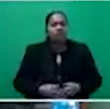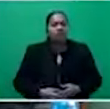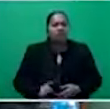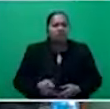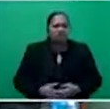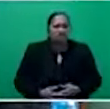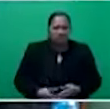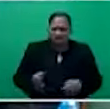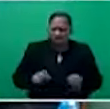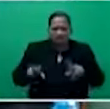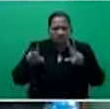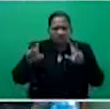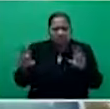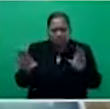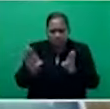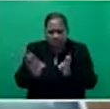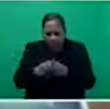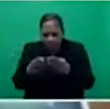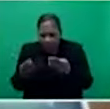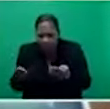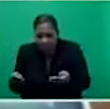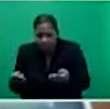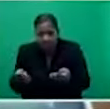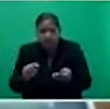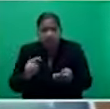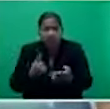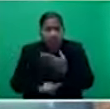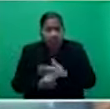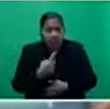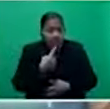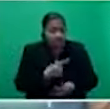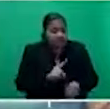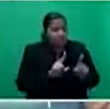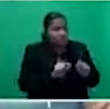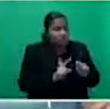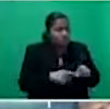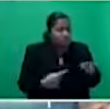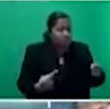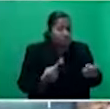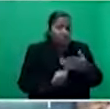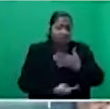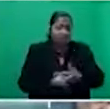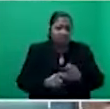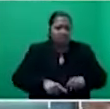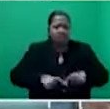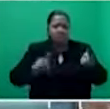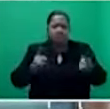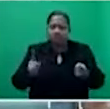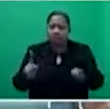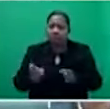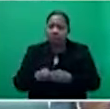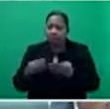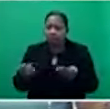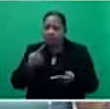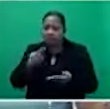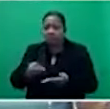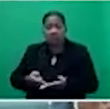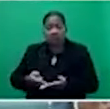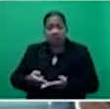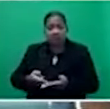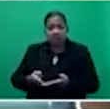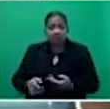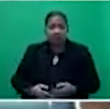the Bible, yet saying and doing things that are completely contrary to what the Bible teaches.